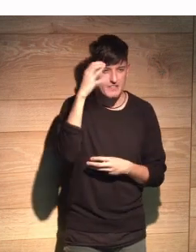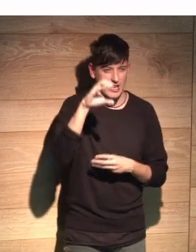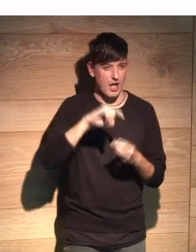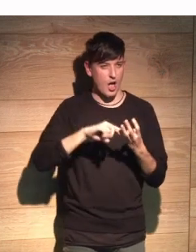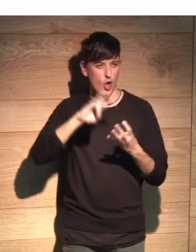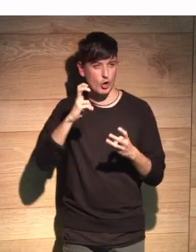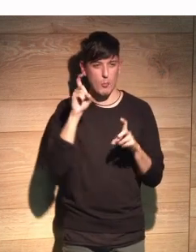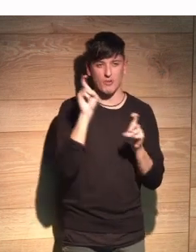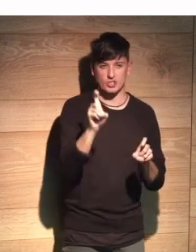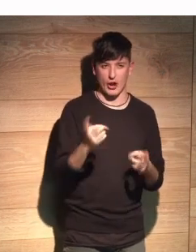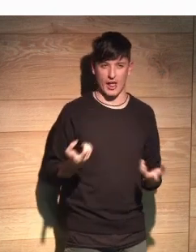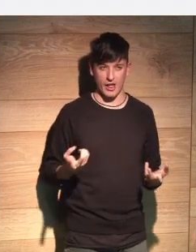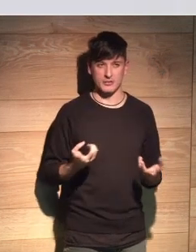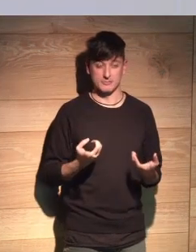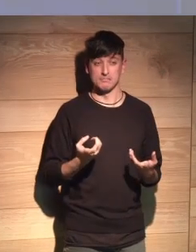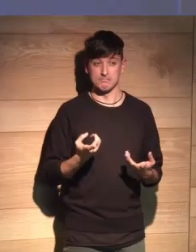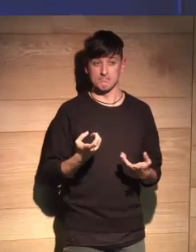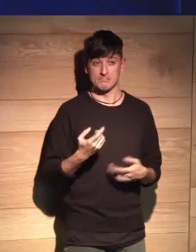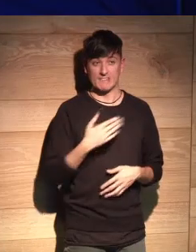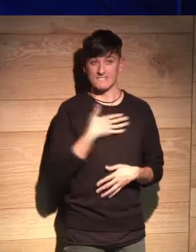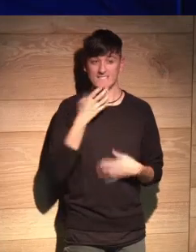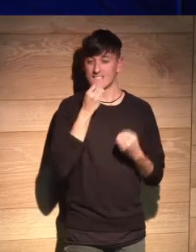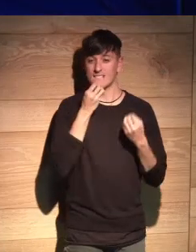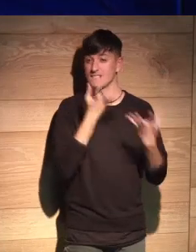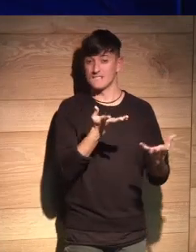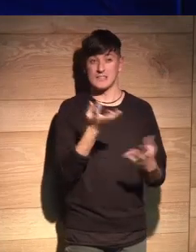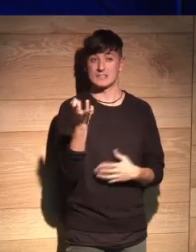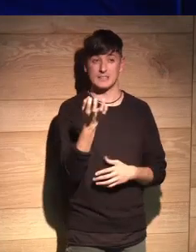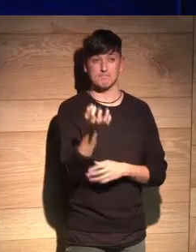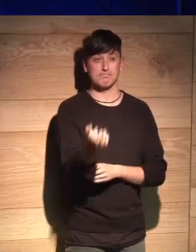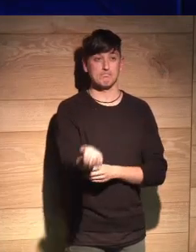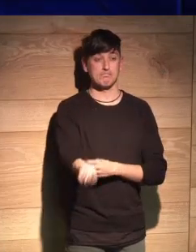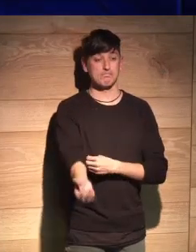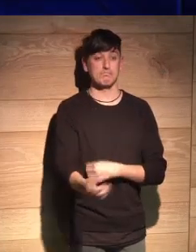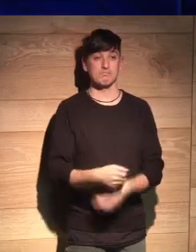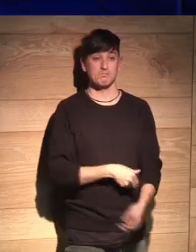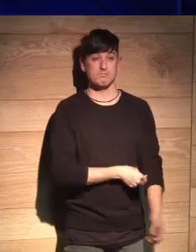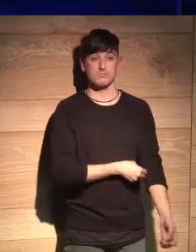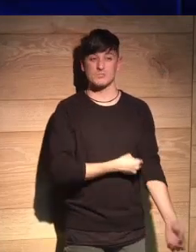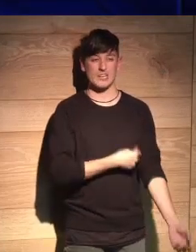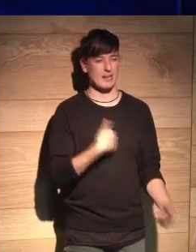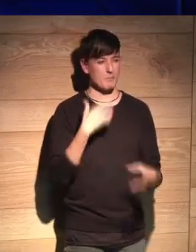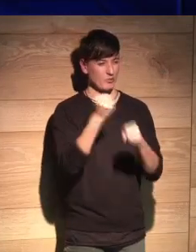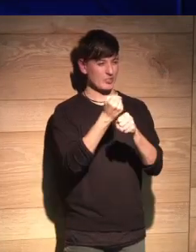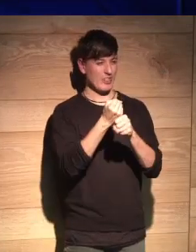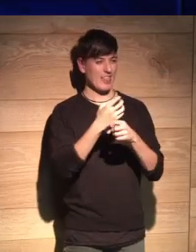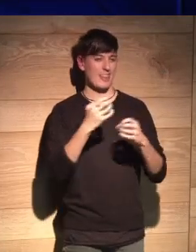day a scientist, and the next day a teacher. Well, what I want to tell you is maybe the